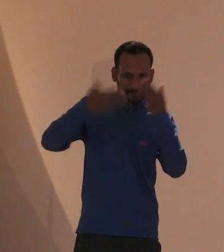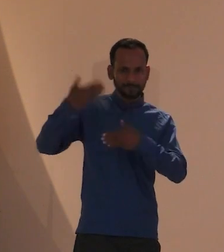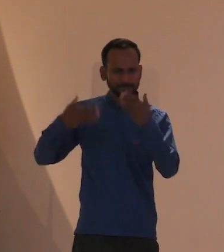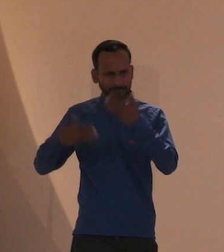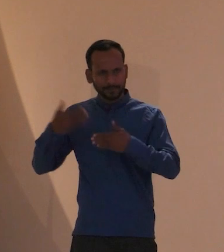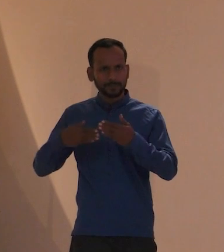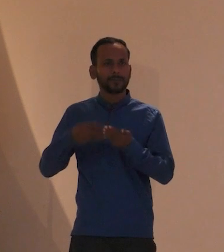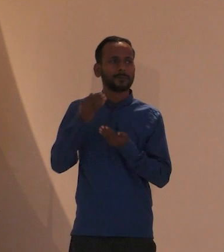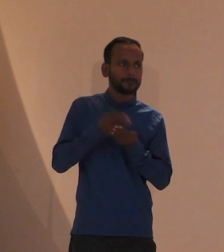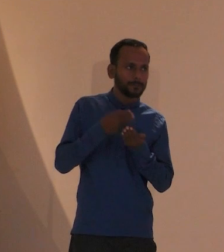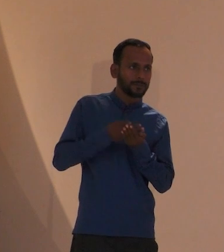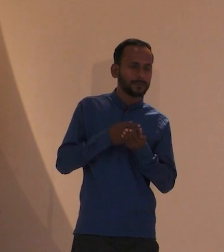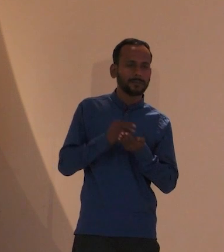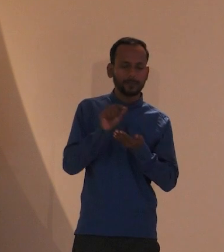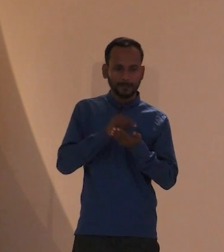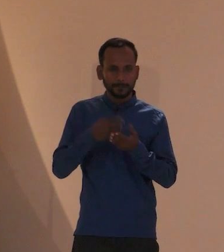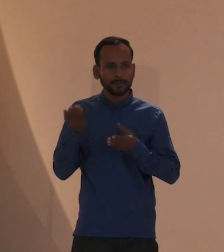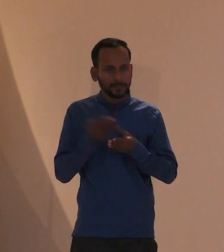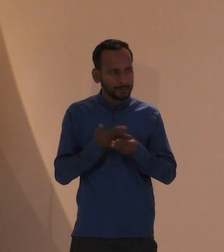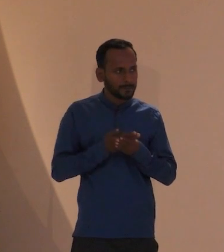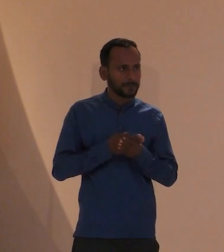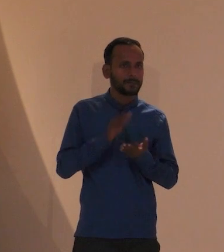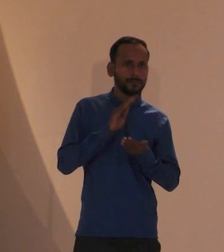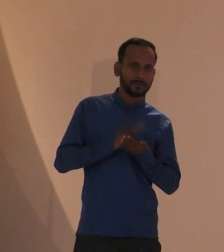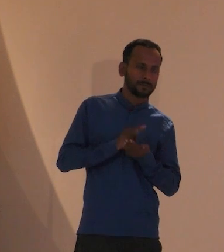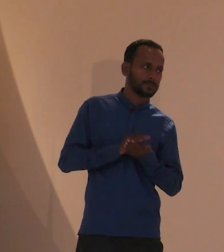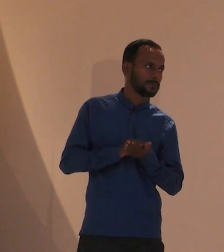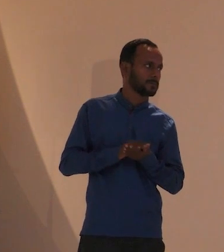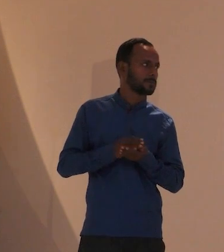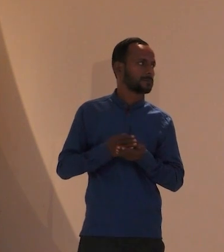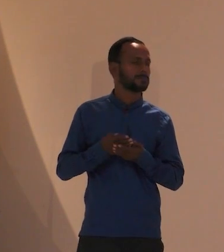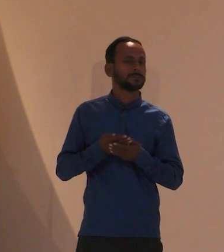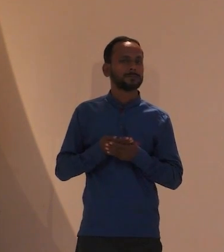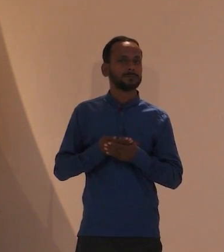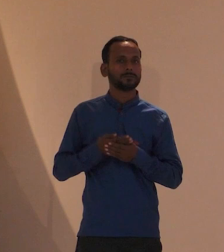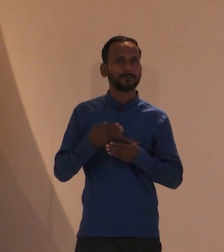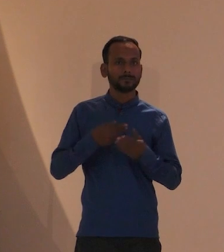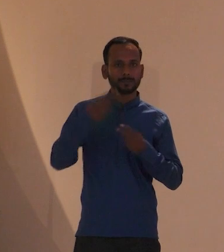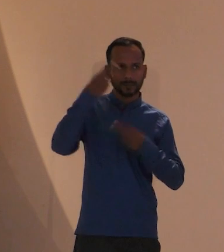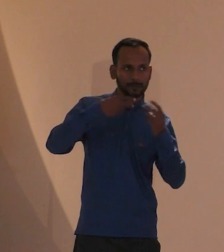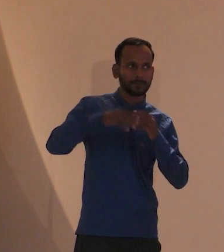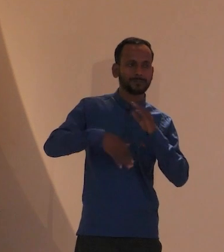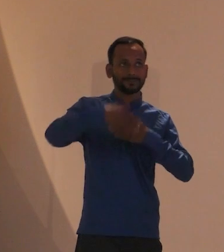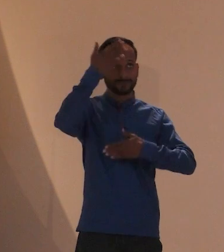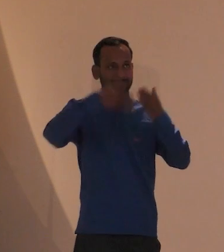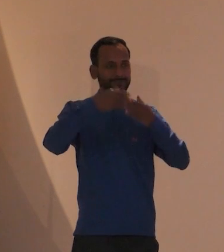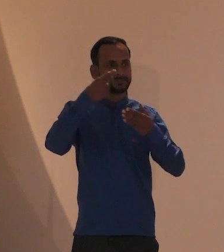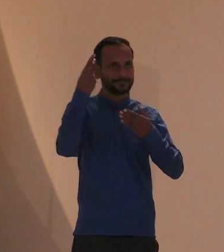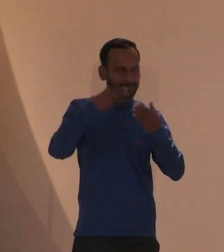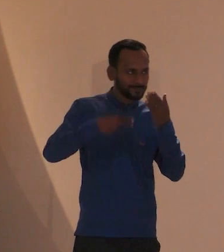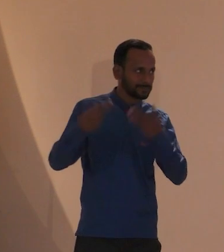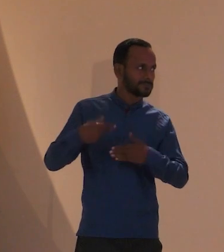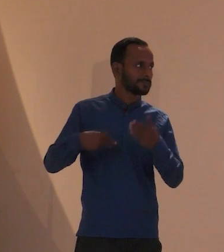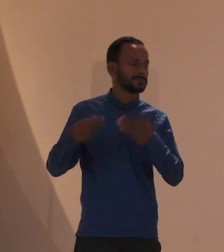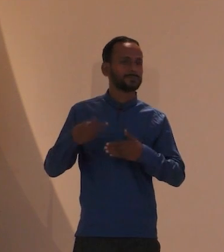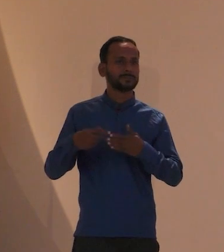conservation, because we use traditional mud lime plaster after we deplastered the cement plaster from the walls. We also